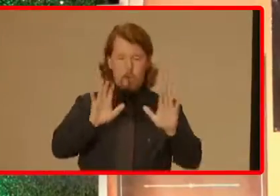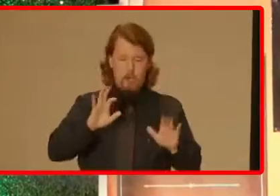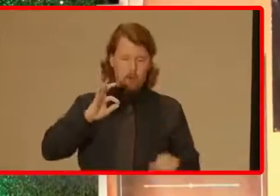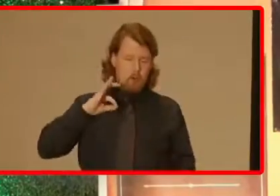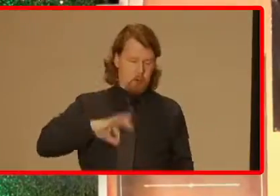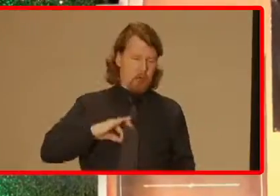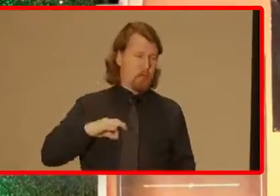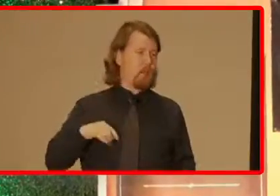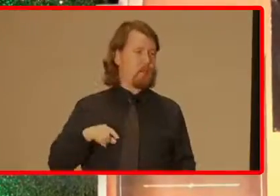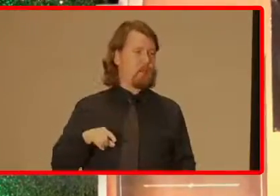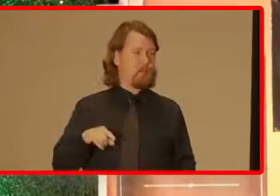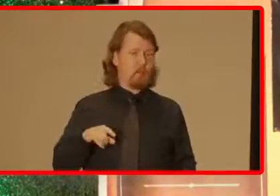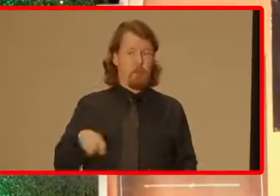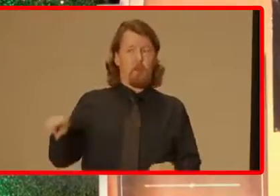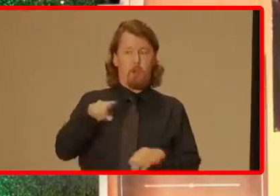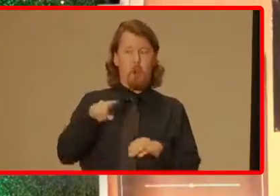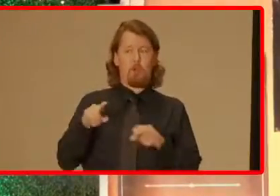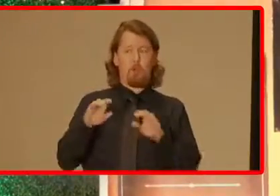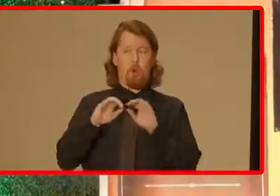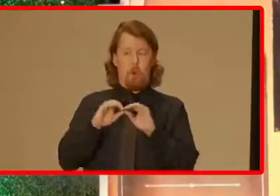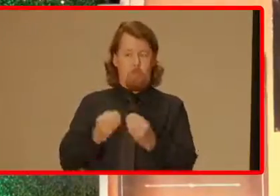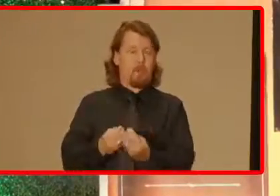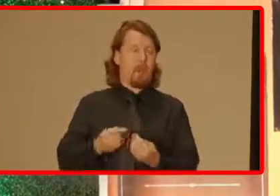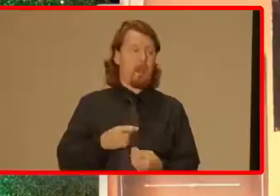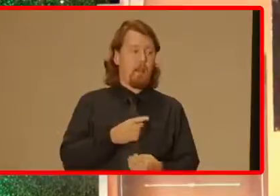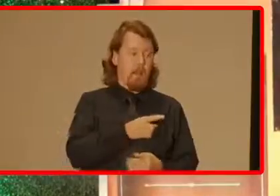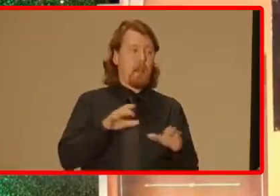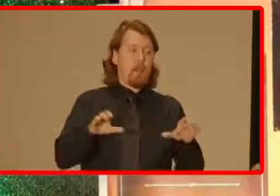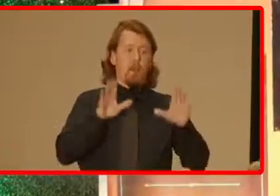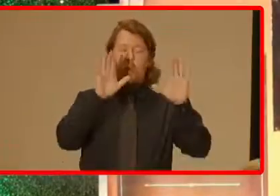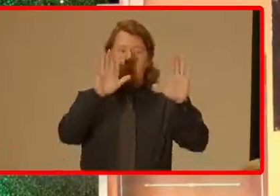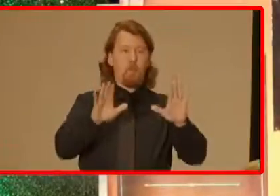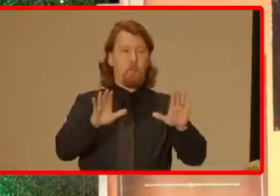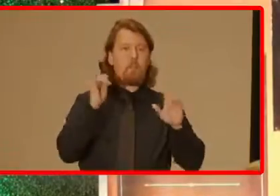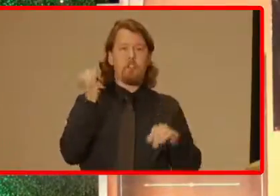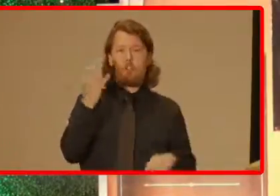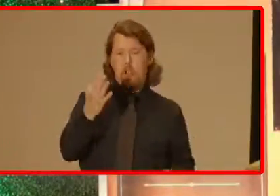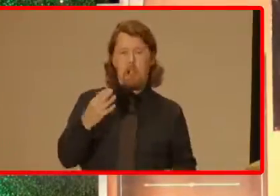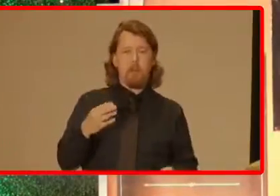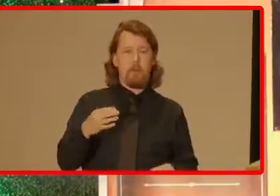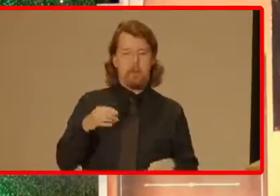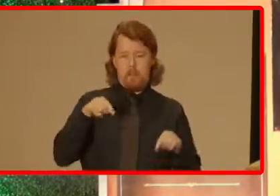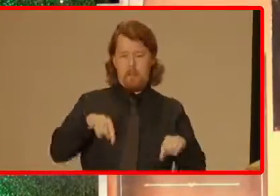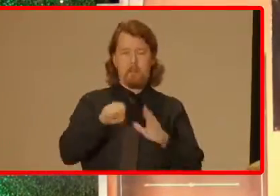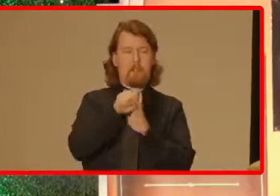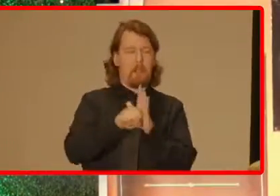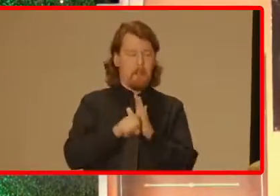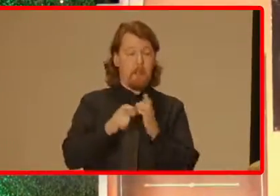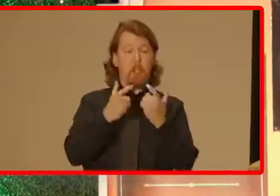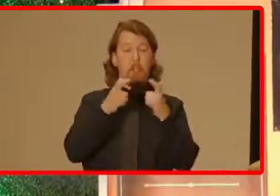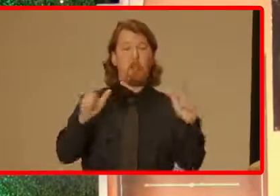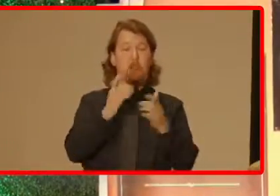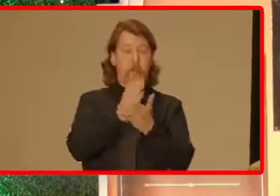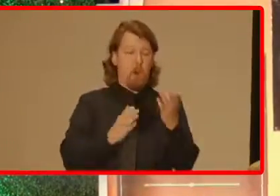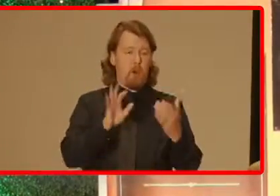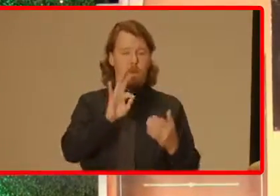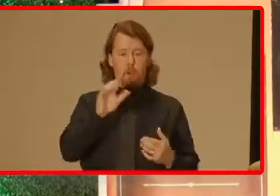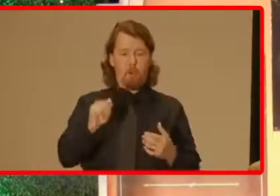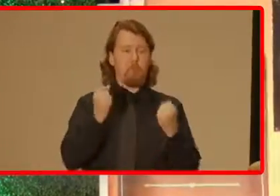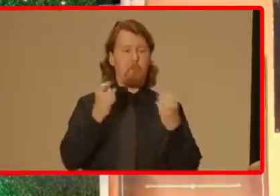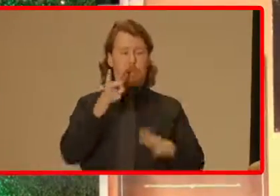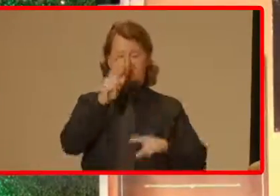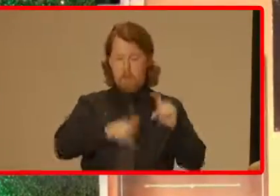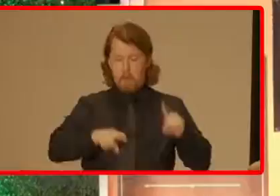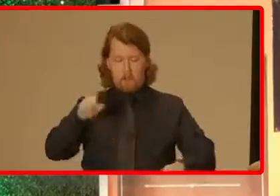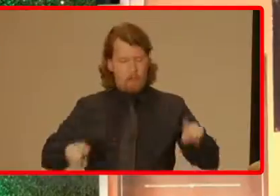organizations. And they do a great job up and down this state, and they are huge parts of Florida's many diverse